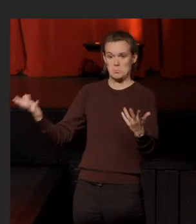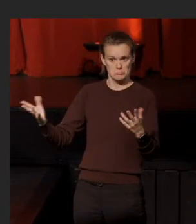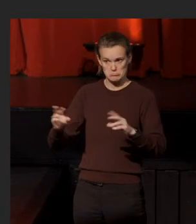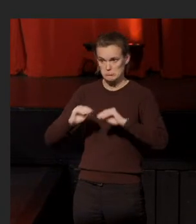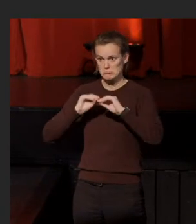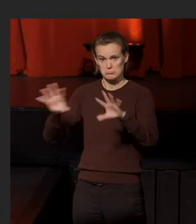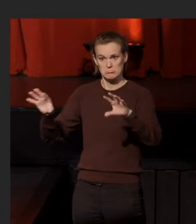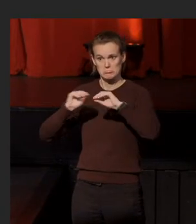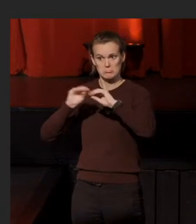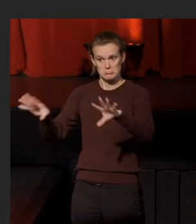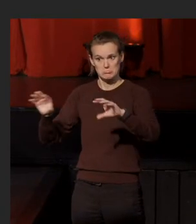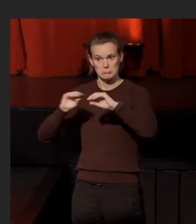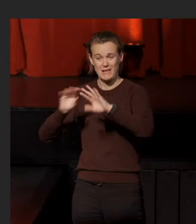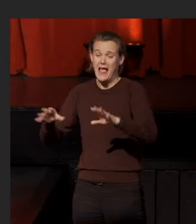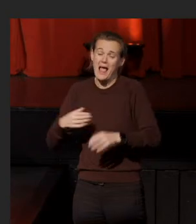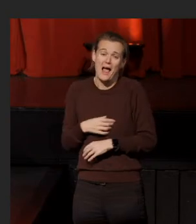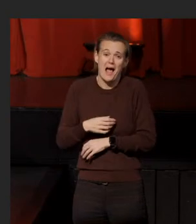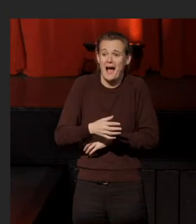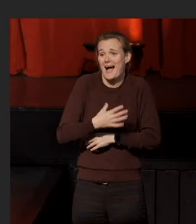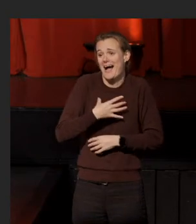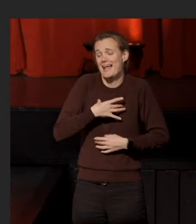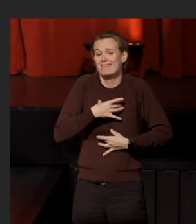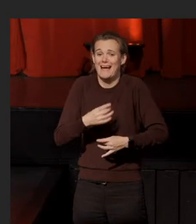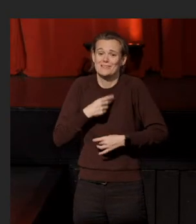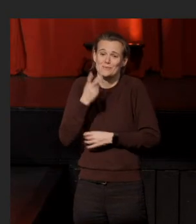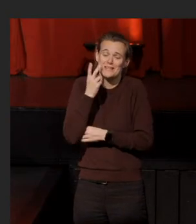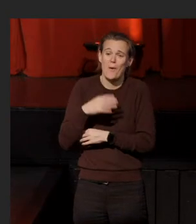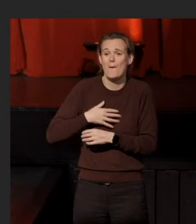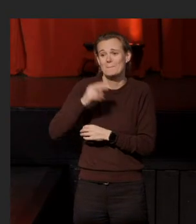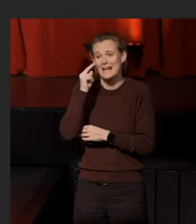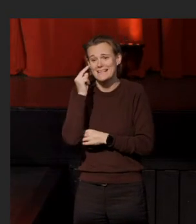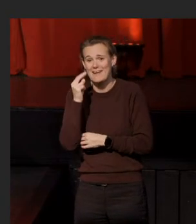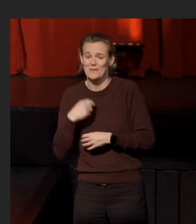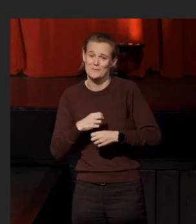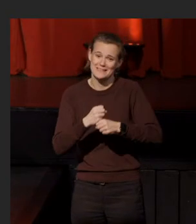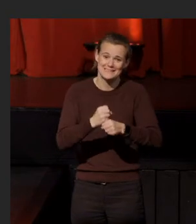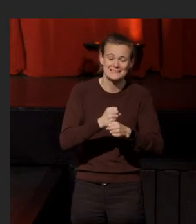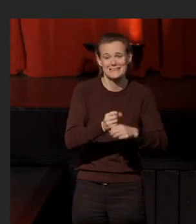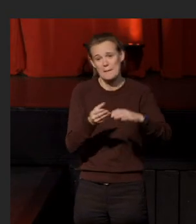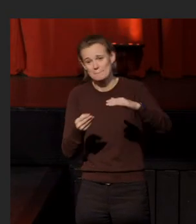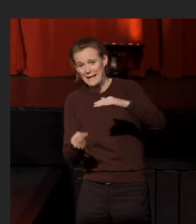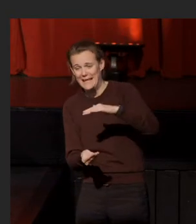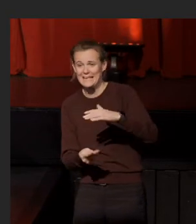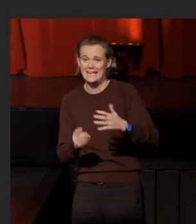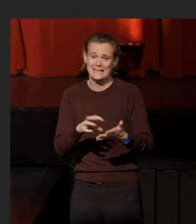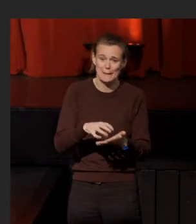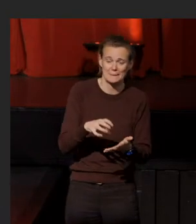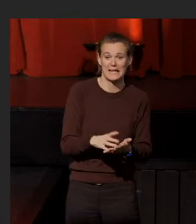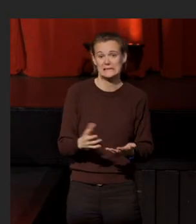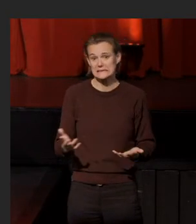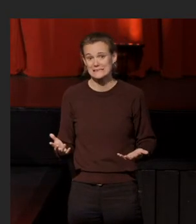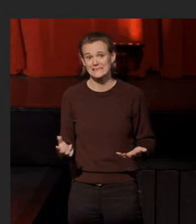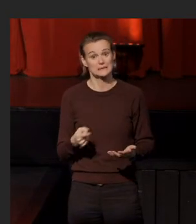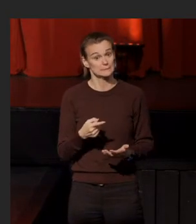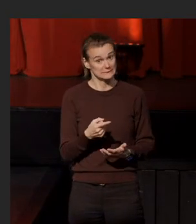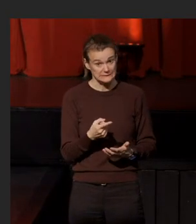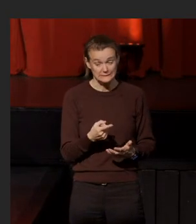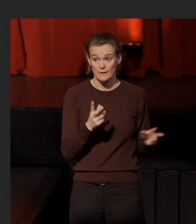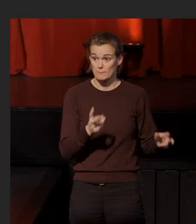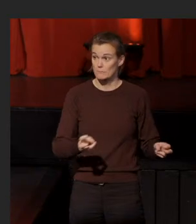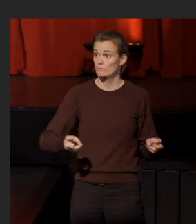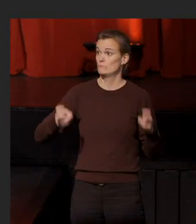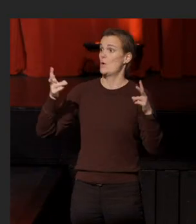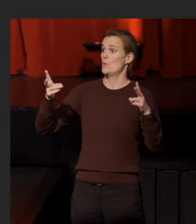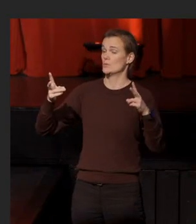day. I love seeing it too. I like, oh, there's my nephew, he's like making cupcakes, right? But this is all being fed into a